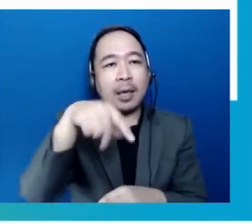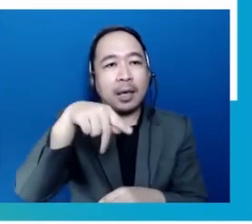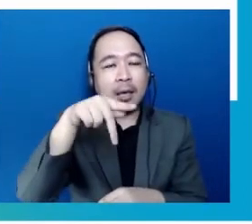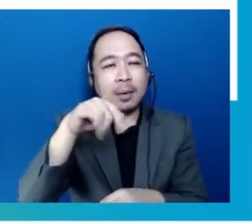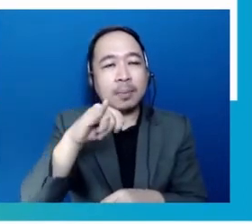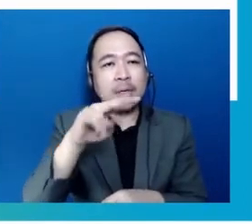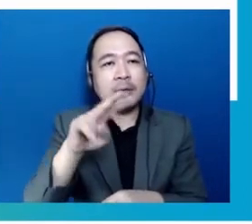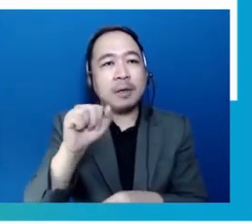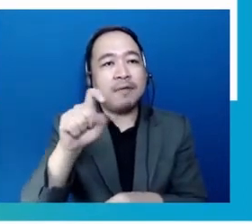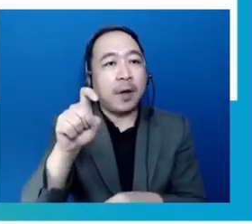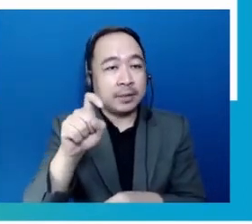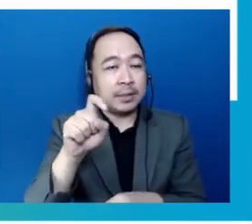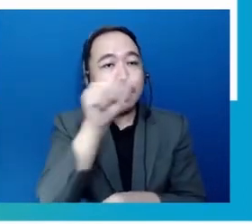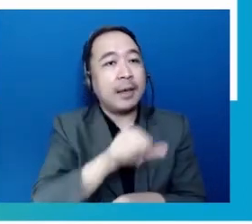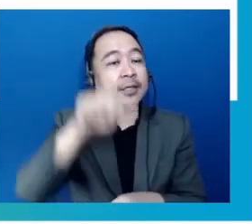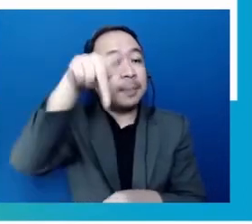Facility, that we announced